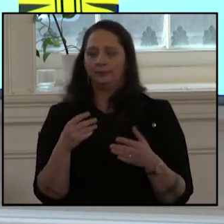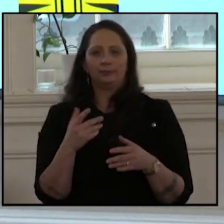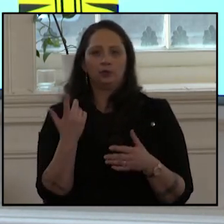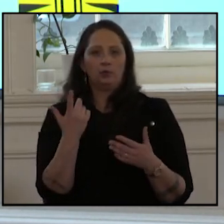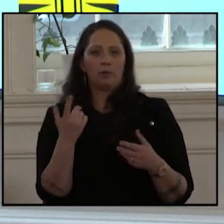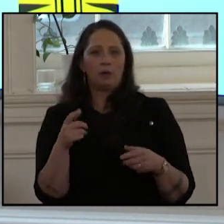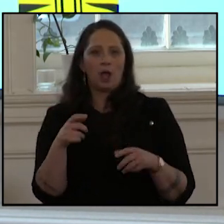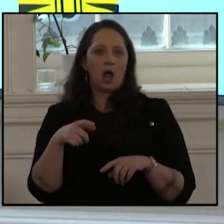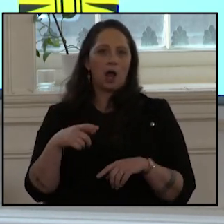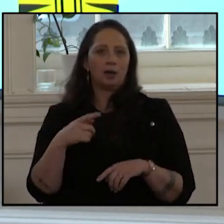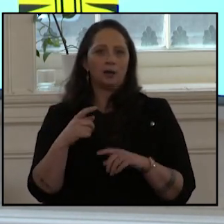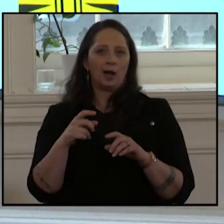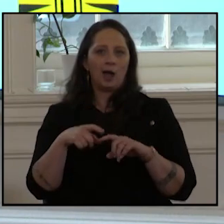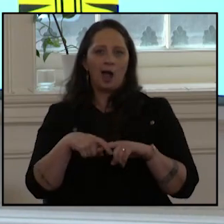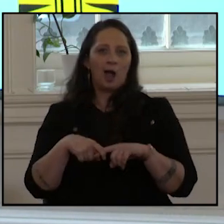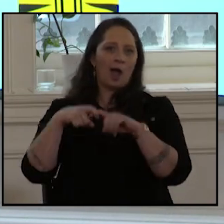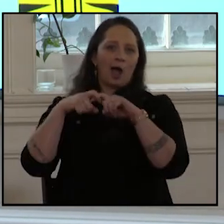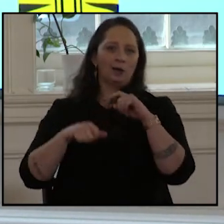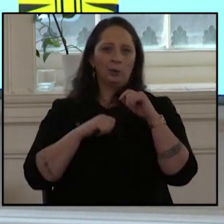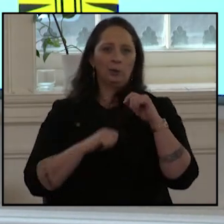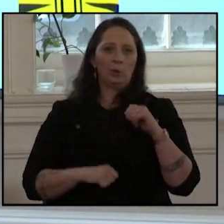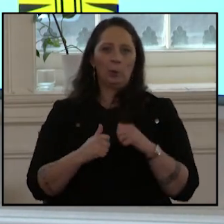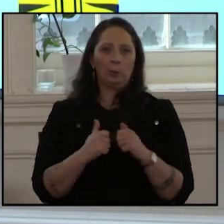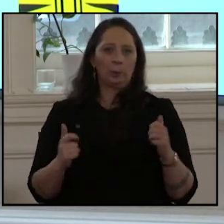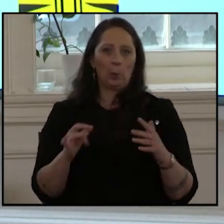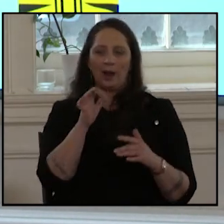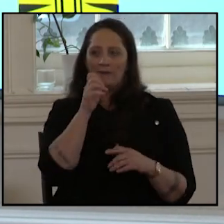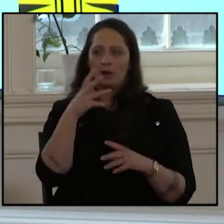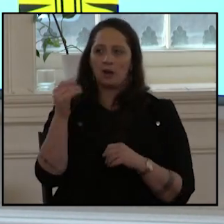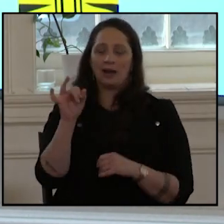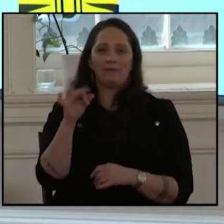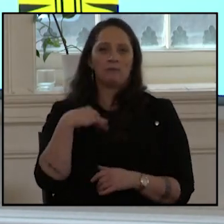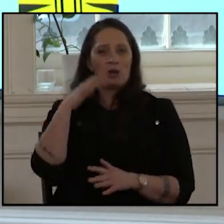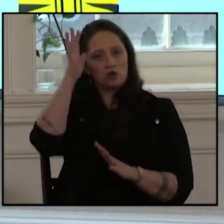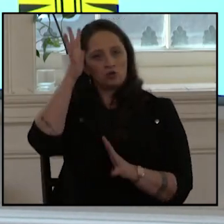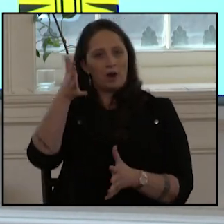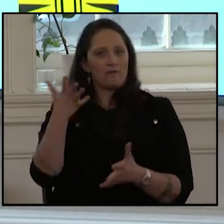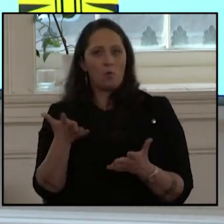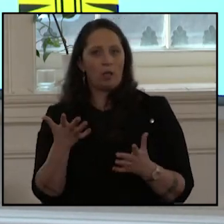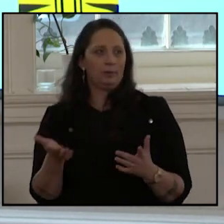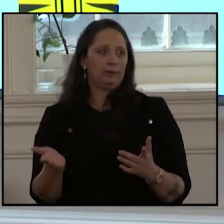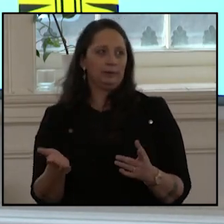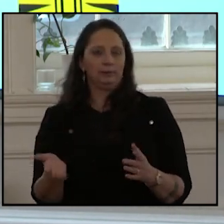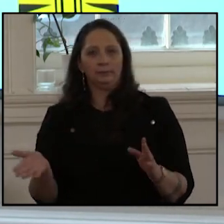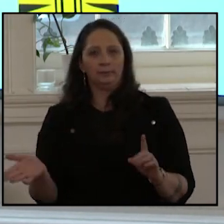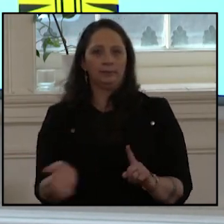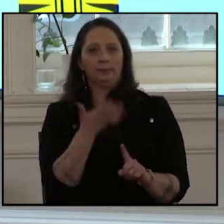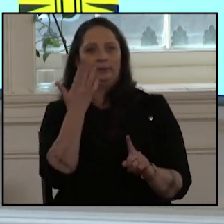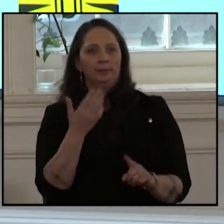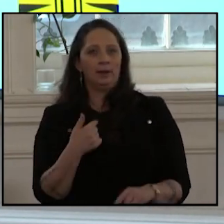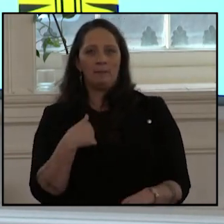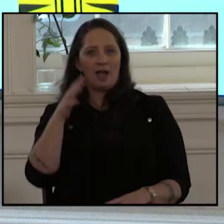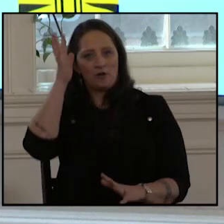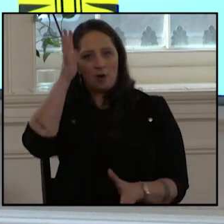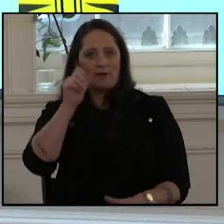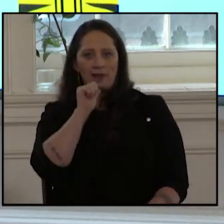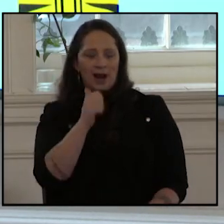quartered or something if she had messed it up, because my grandfather didn't take fools lightly at